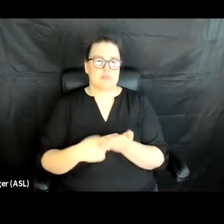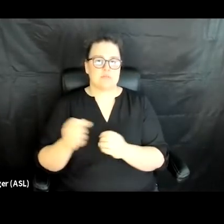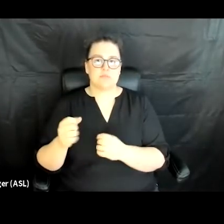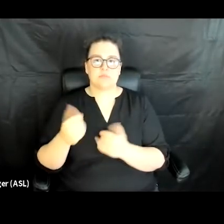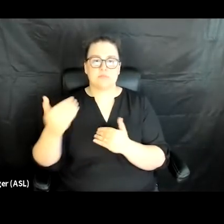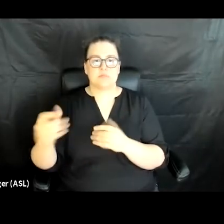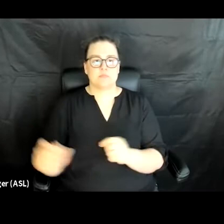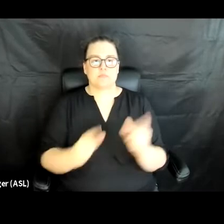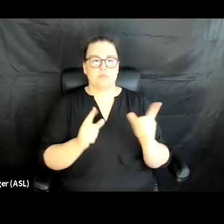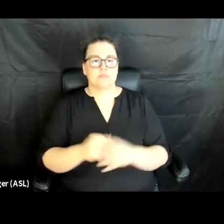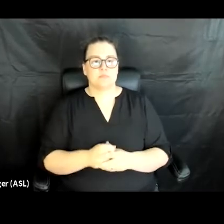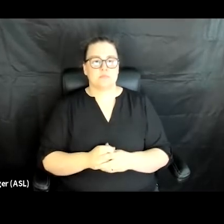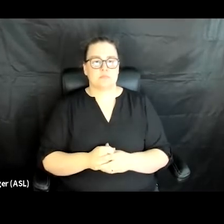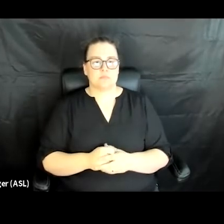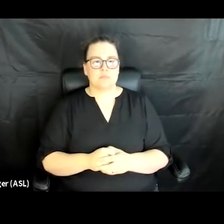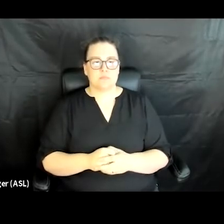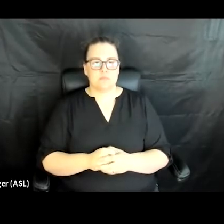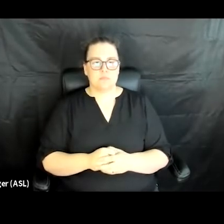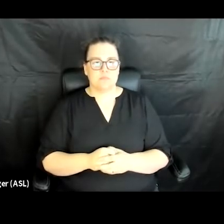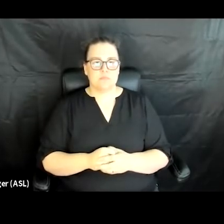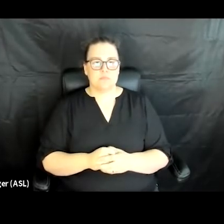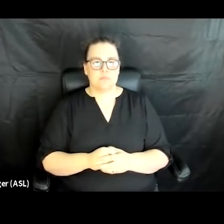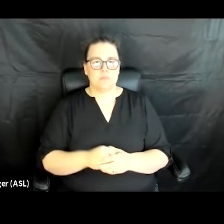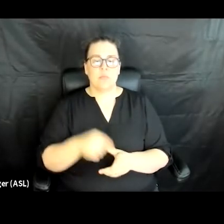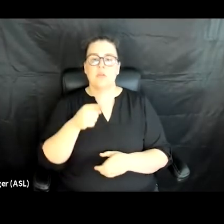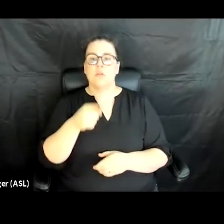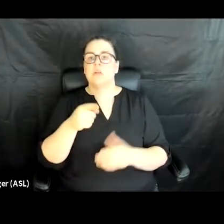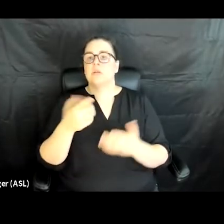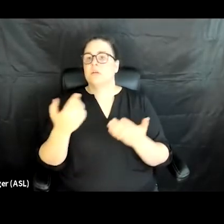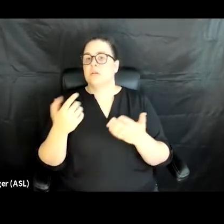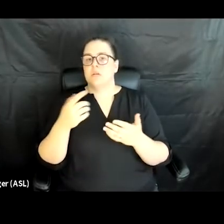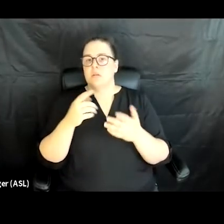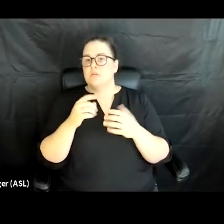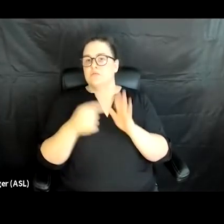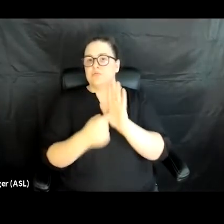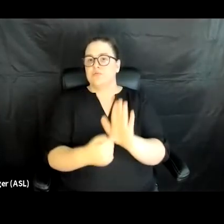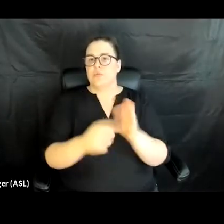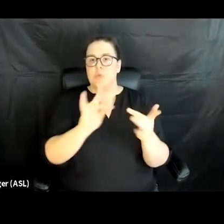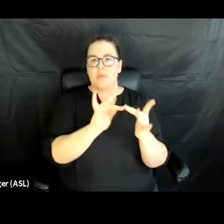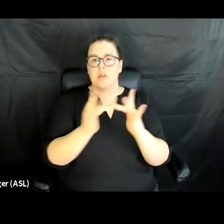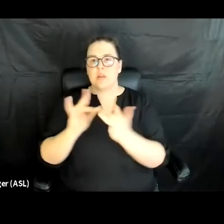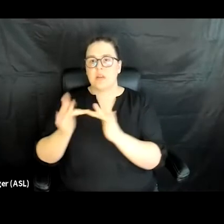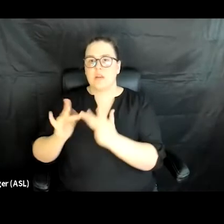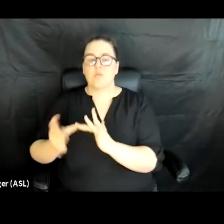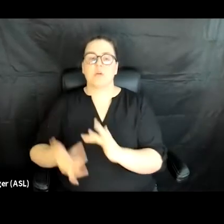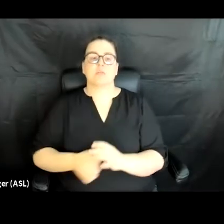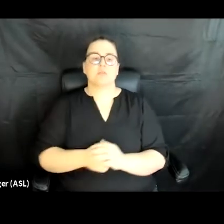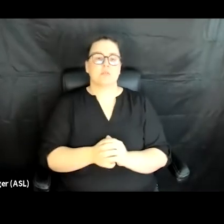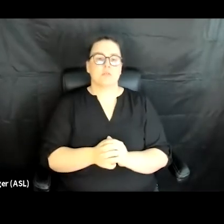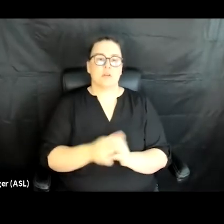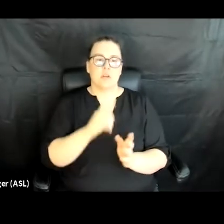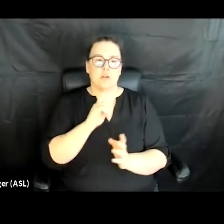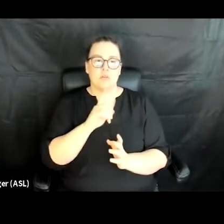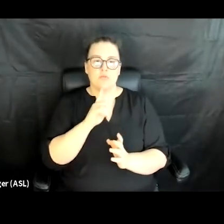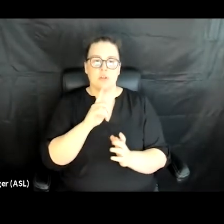And this is just, just to get to this issue of networks, and which I think is really where workers get stuck with cost, is when you